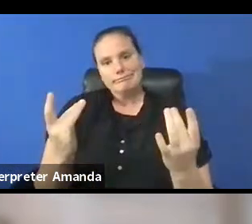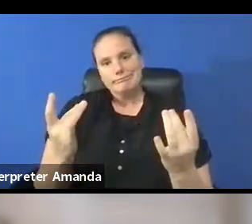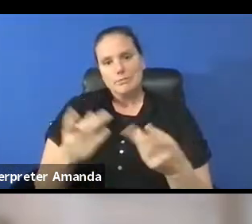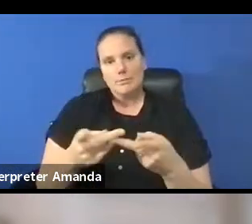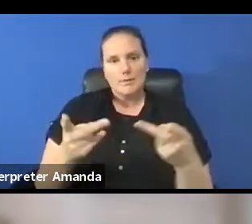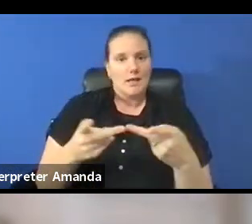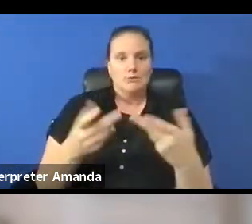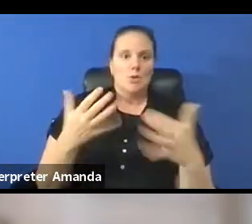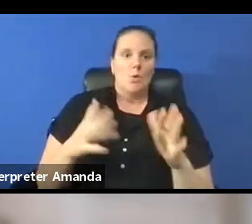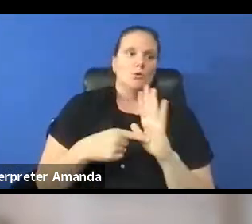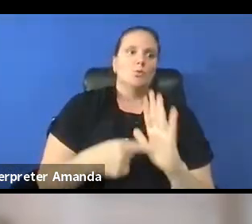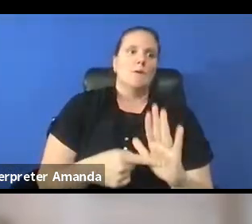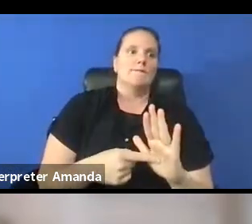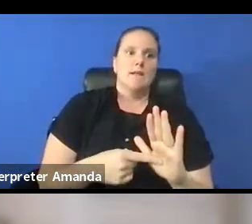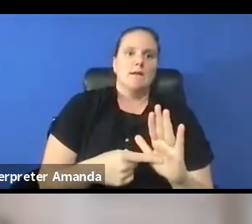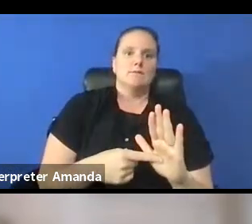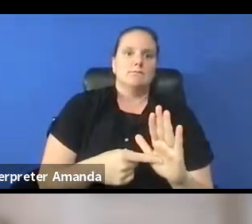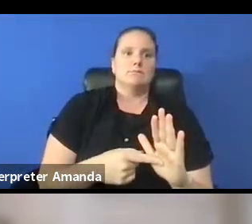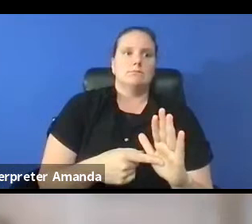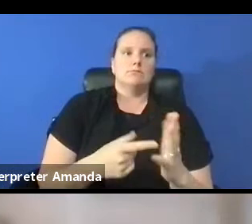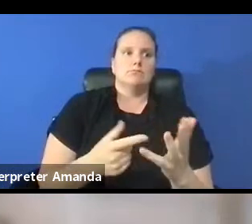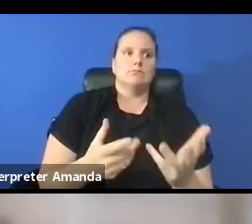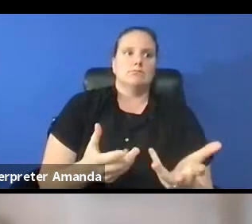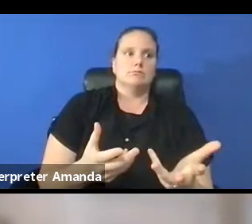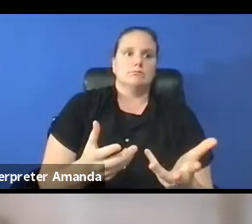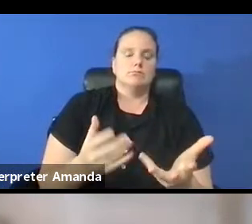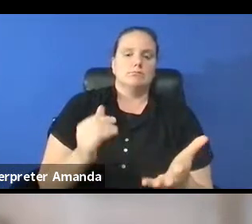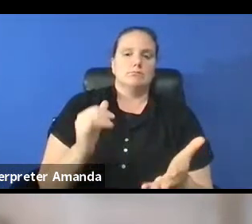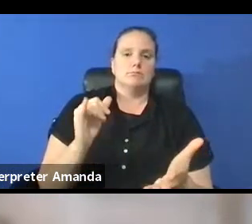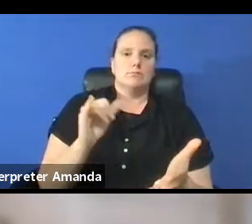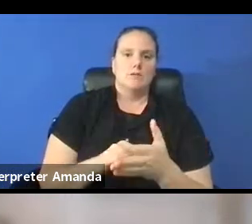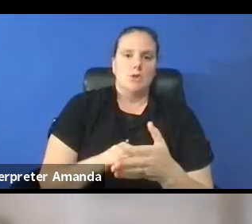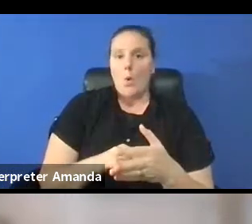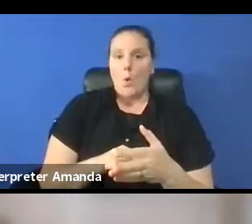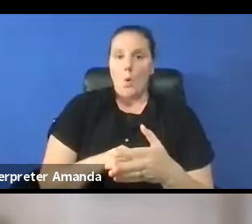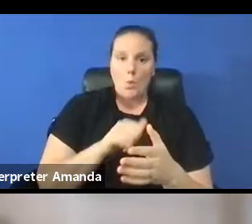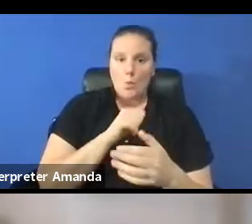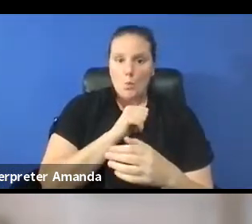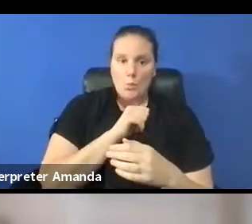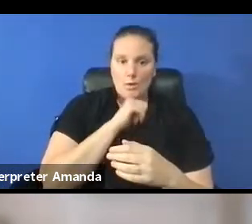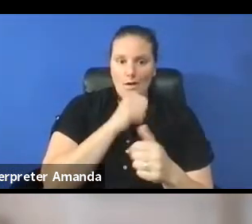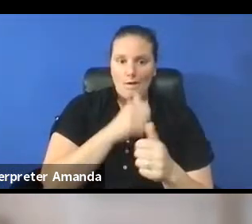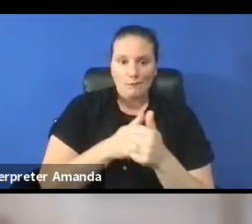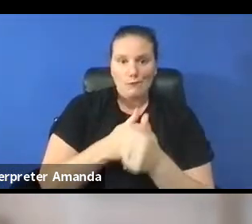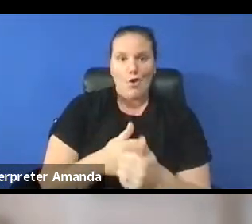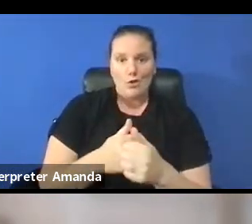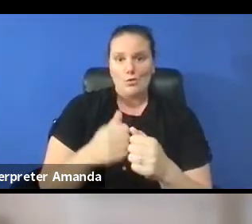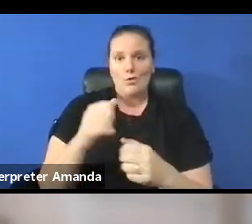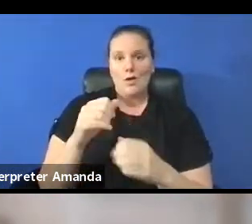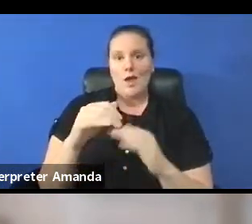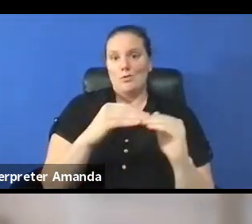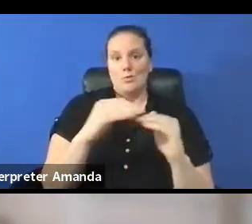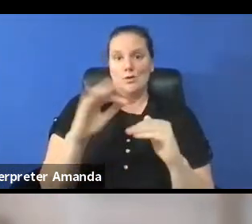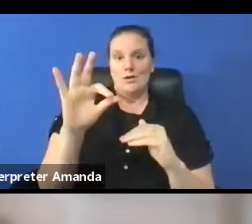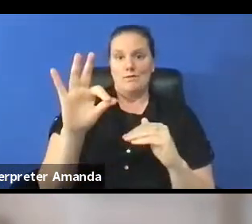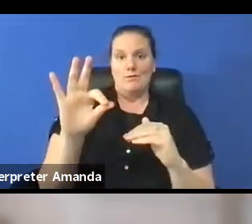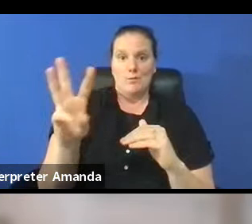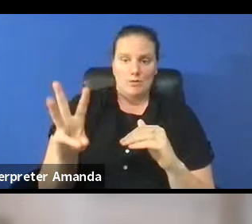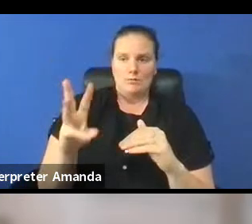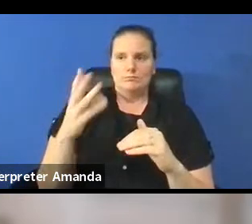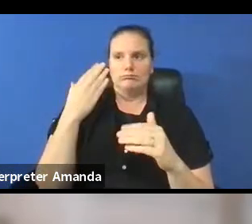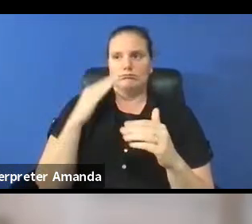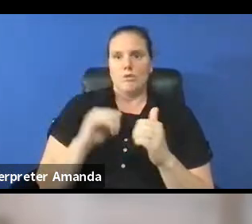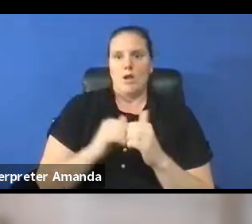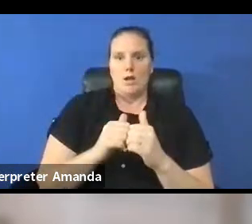to we don't want that to come across as, oh, we didn't adhere to the equity framework. I don't know how we